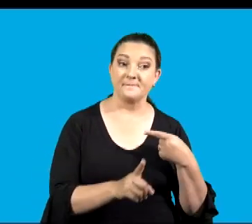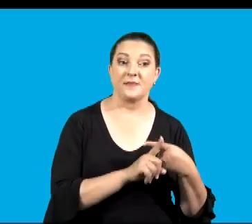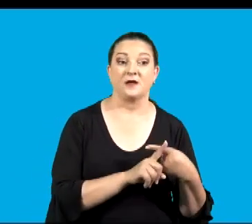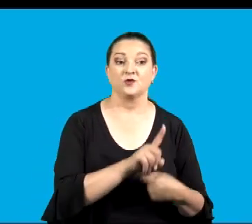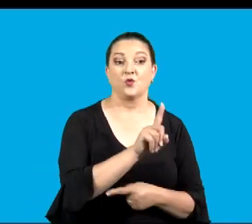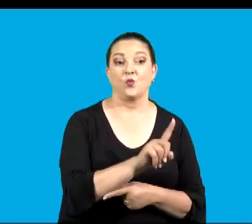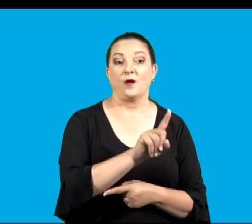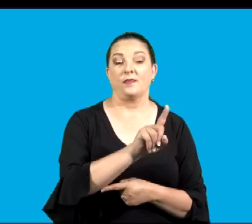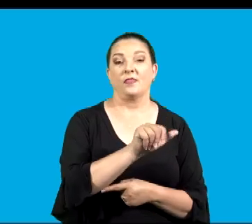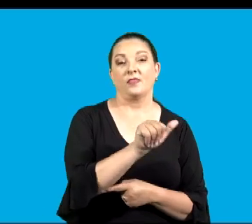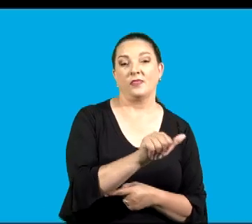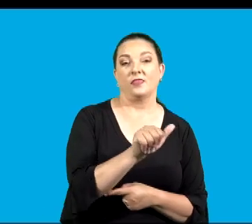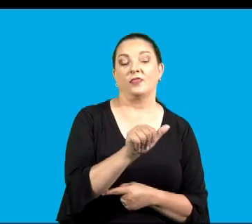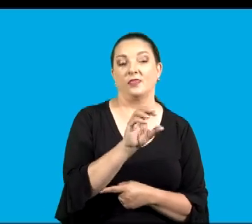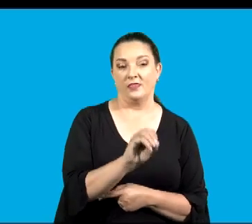plus